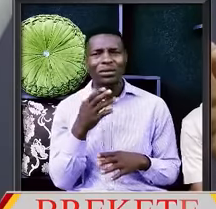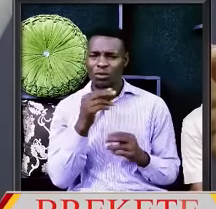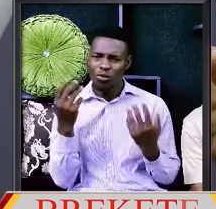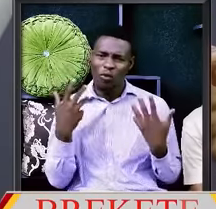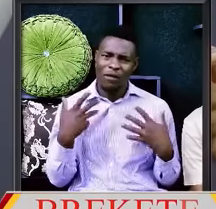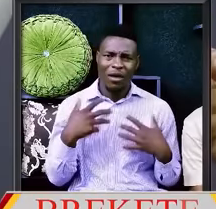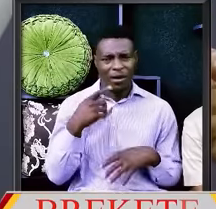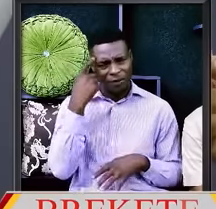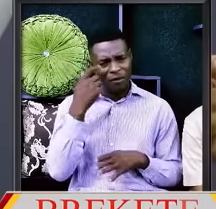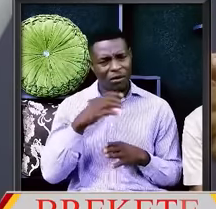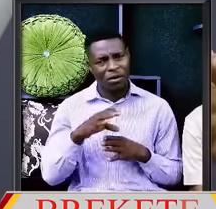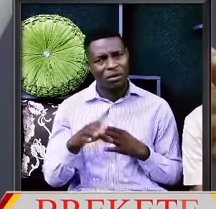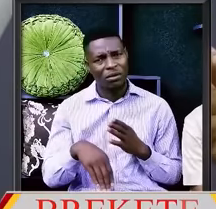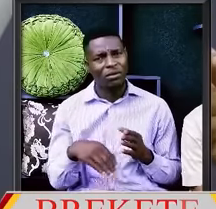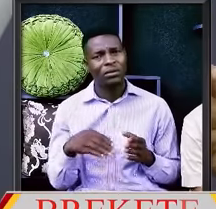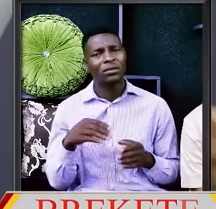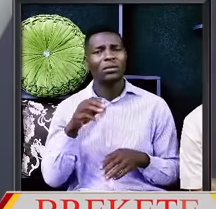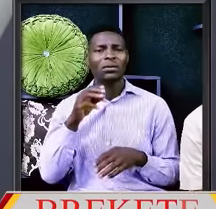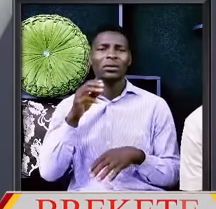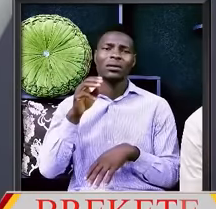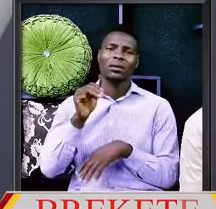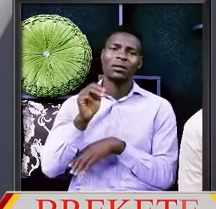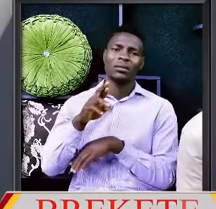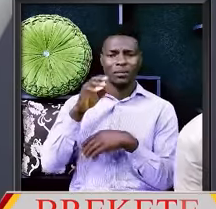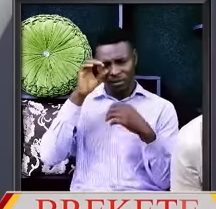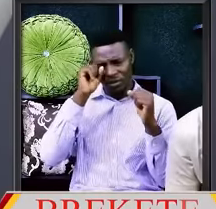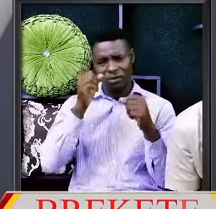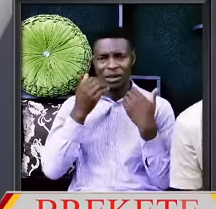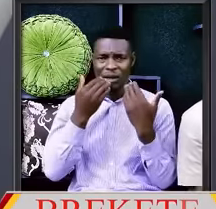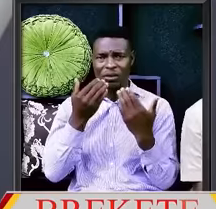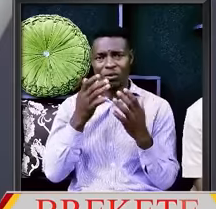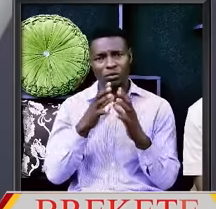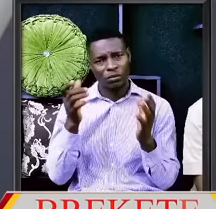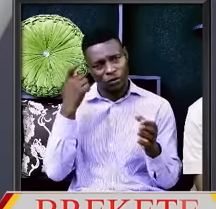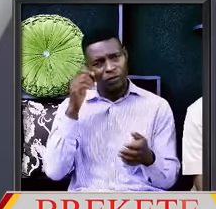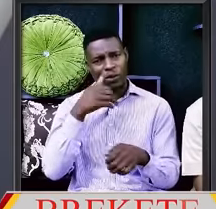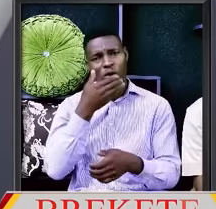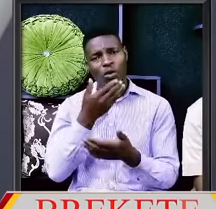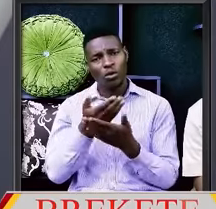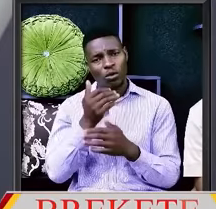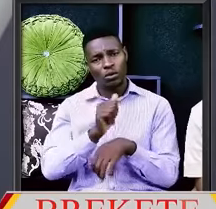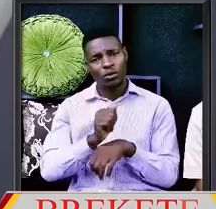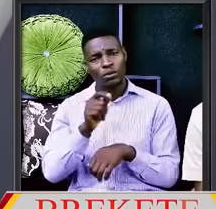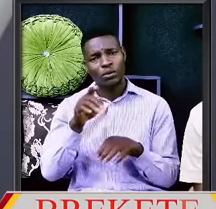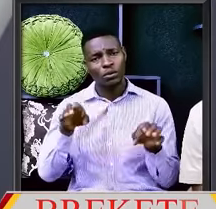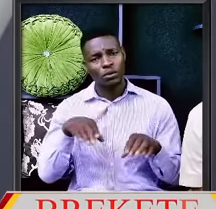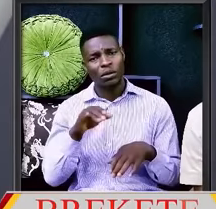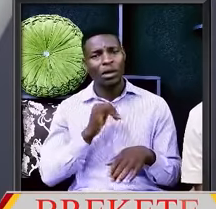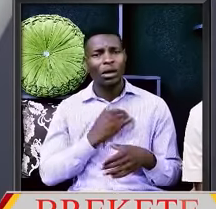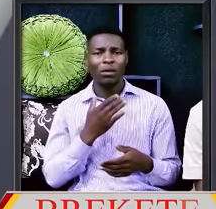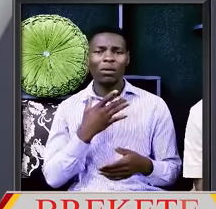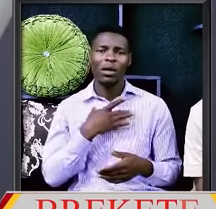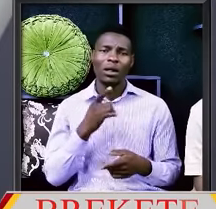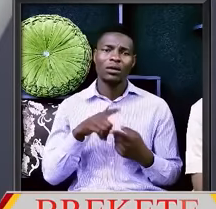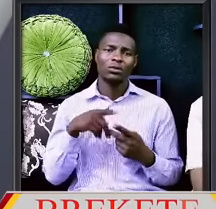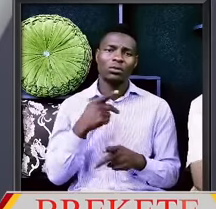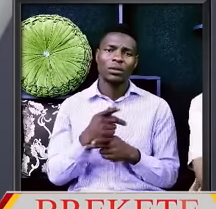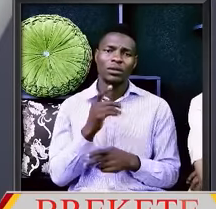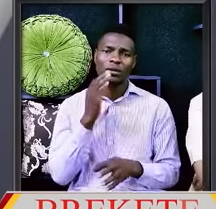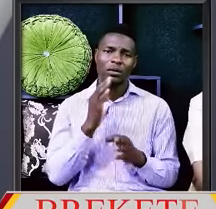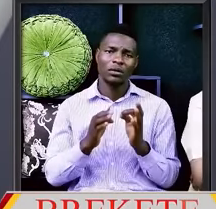consequence. Okay. So, Mr. President, thank you so much for the good job that you're doing. But I'm hoping and praying that, maybe if you can